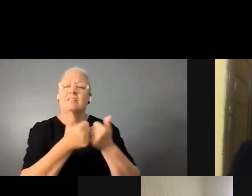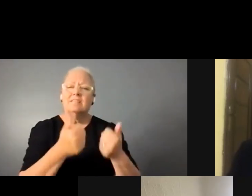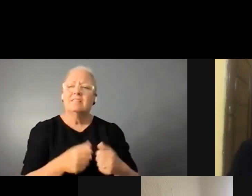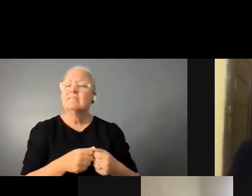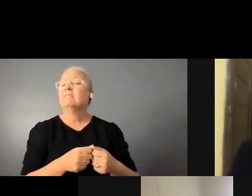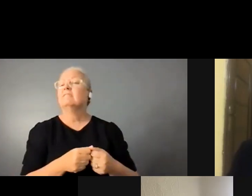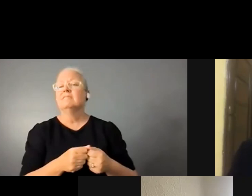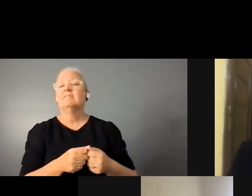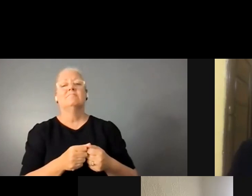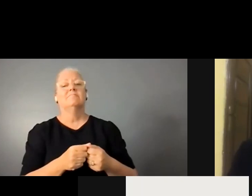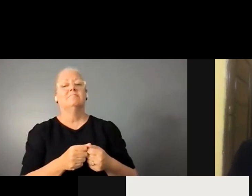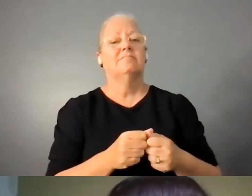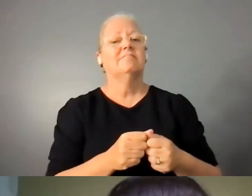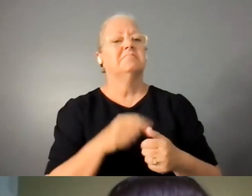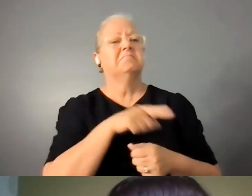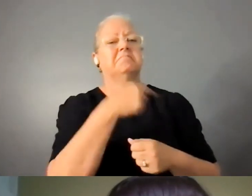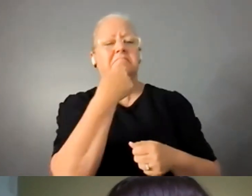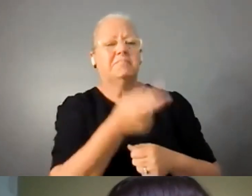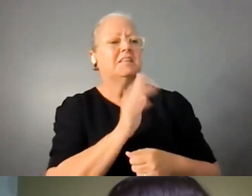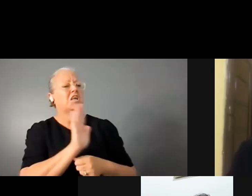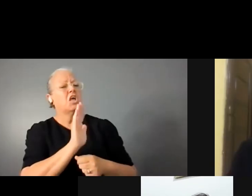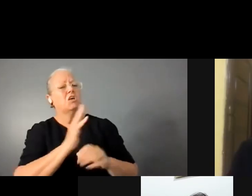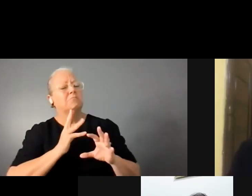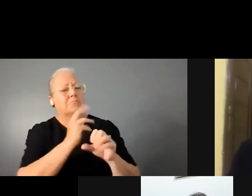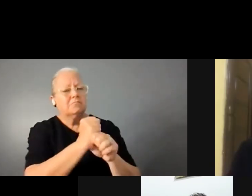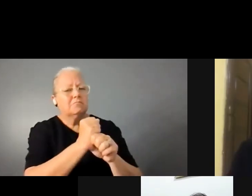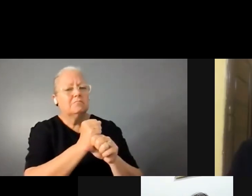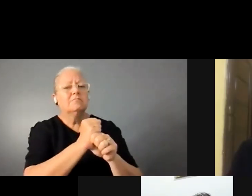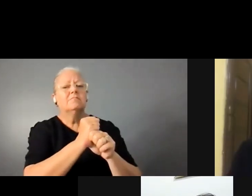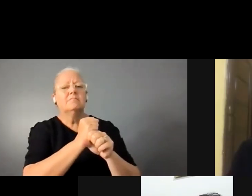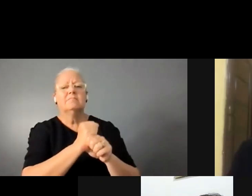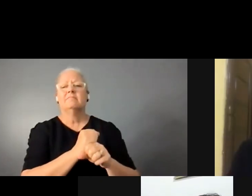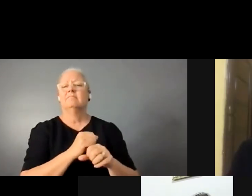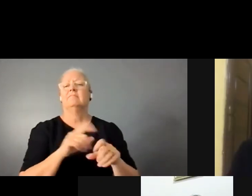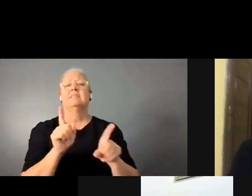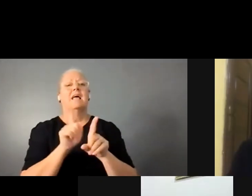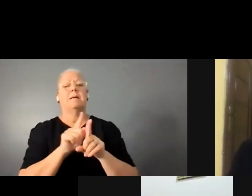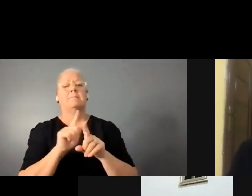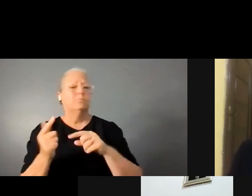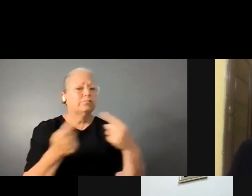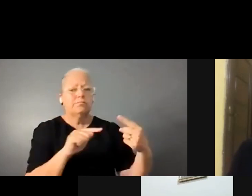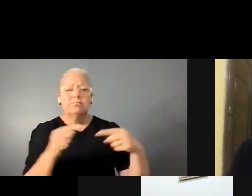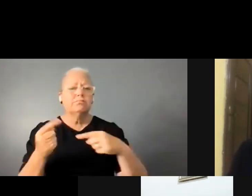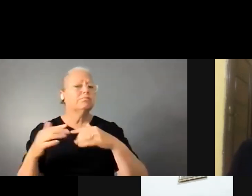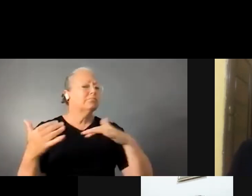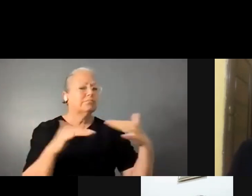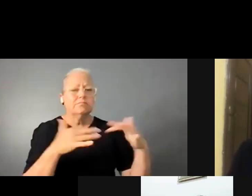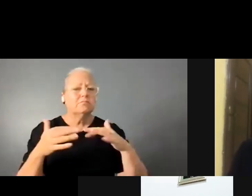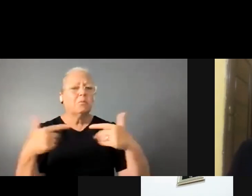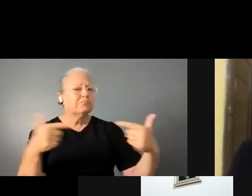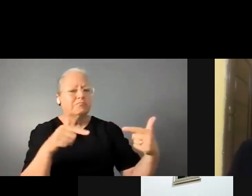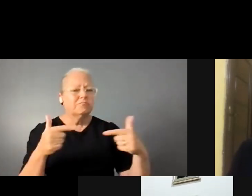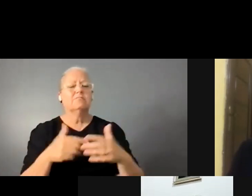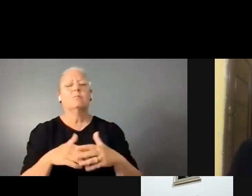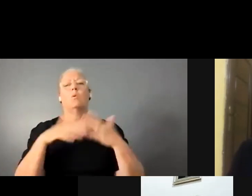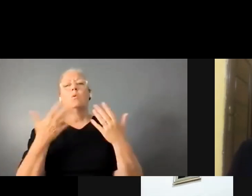conflicts or during emergencies, during global pandemic, for example,